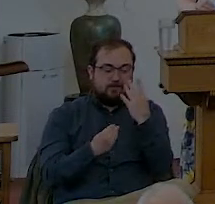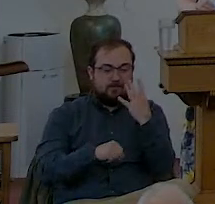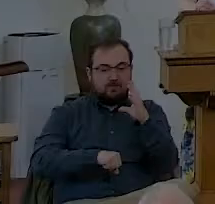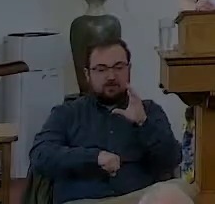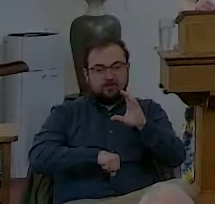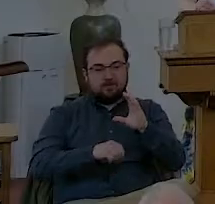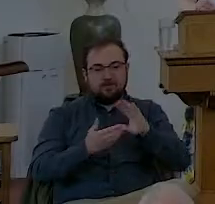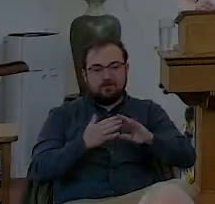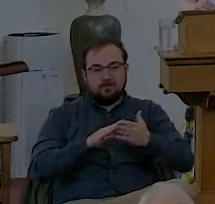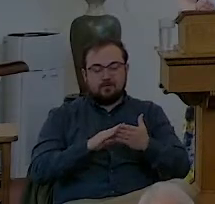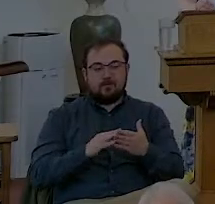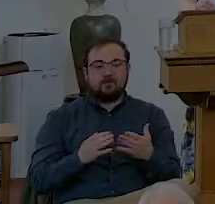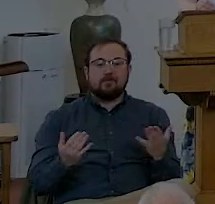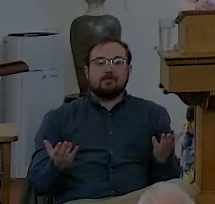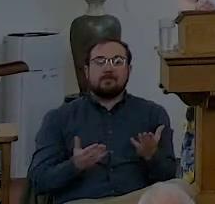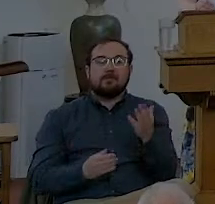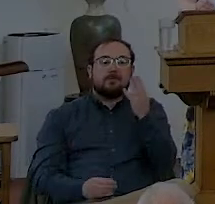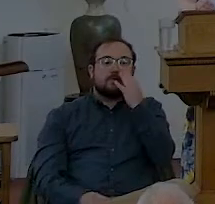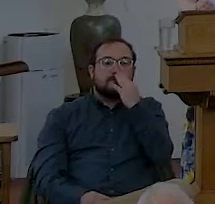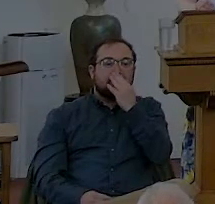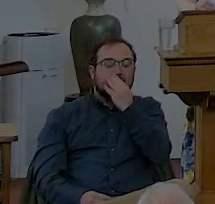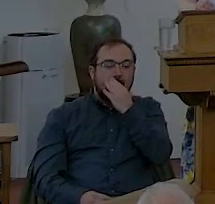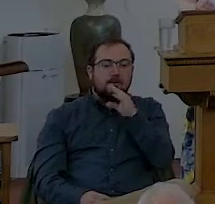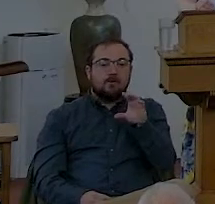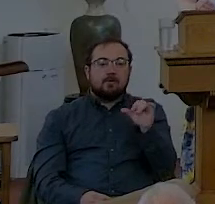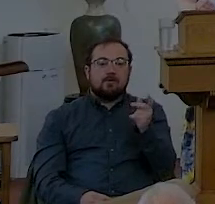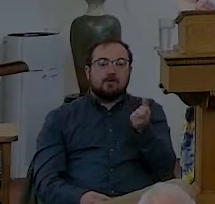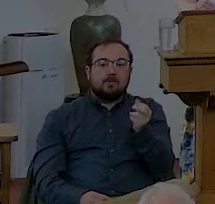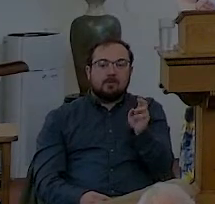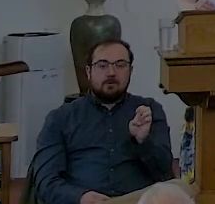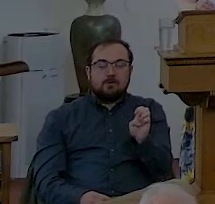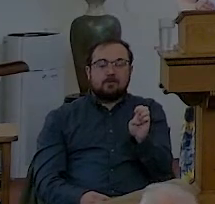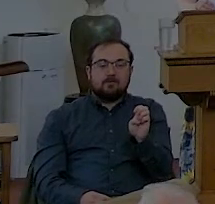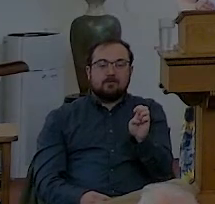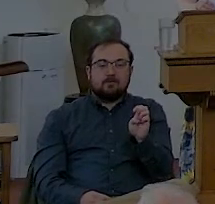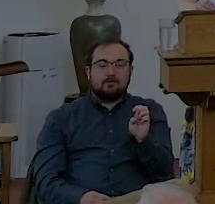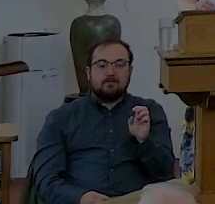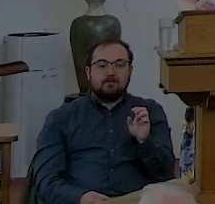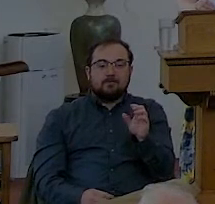is a flower communion prayer by Reverend Norbert Chapek.